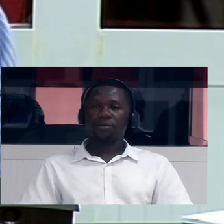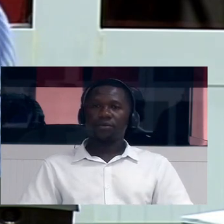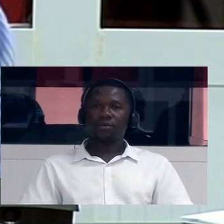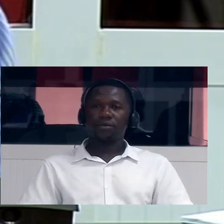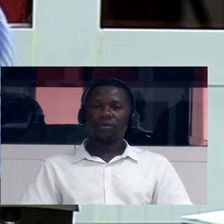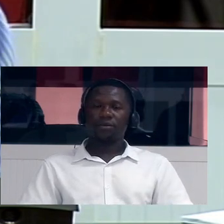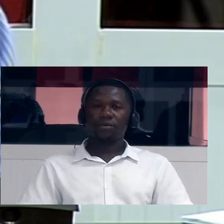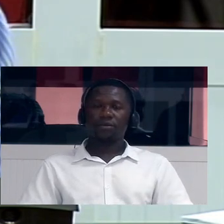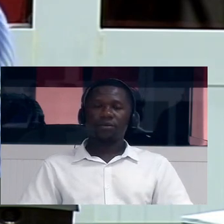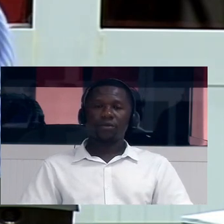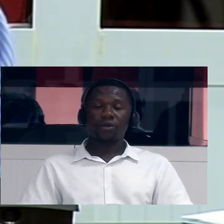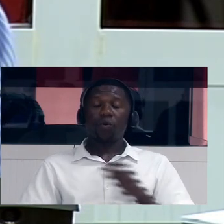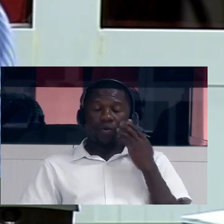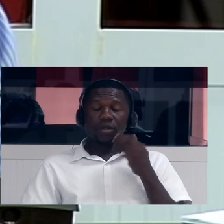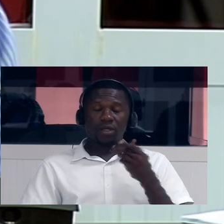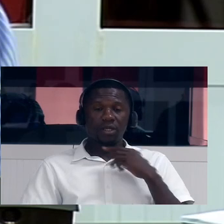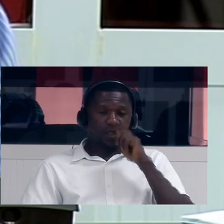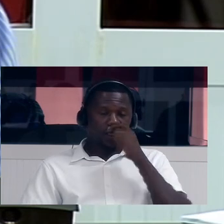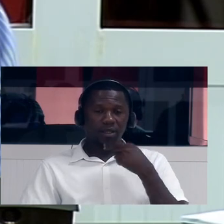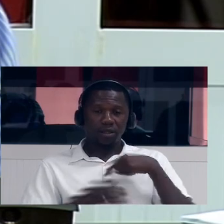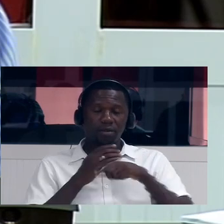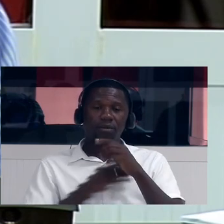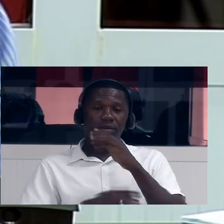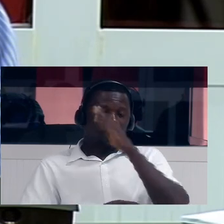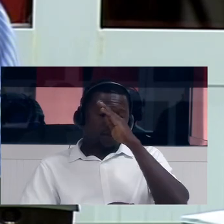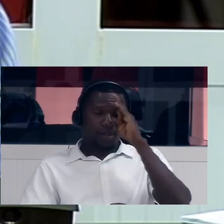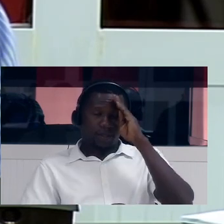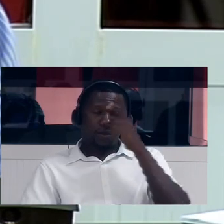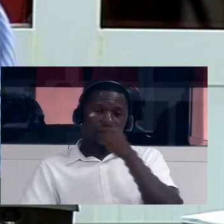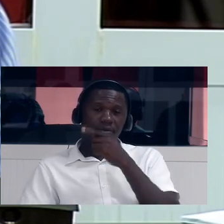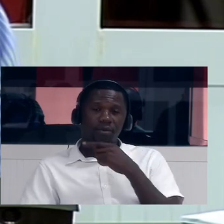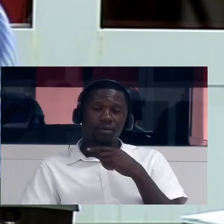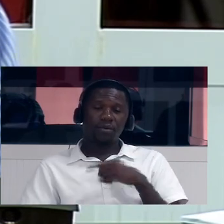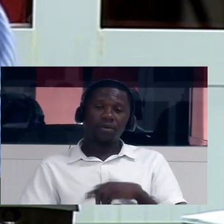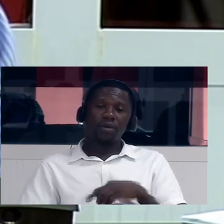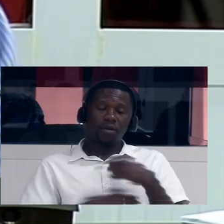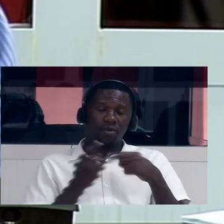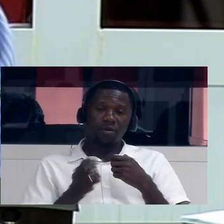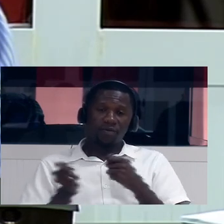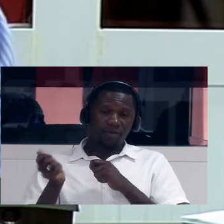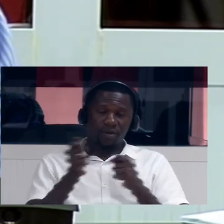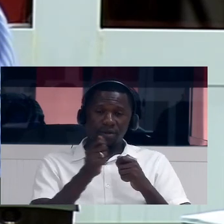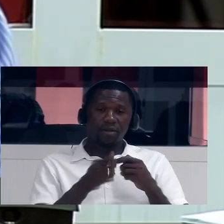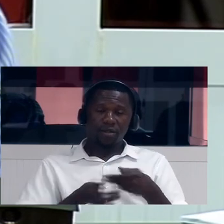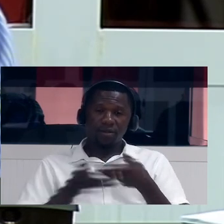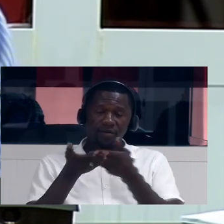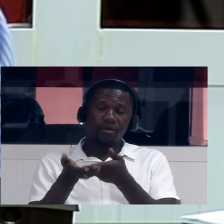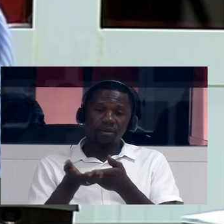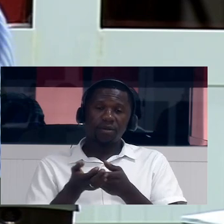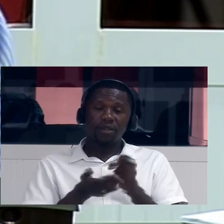Yes, proceed, sir. When I got information that he died in Brikama, following up on fire officers giving him cement to eat,